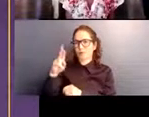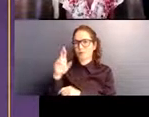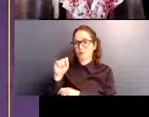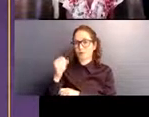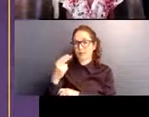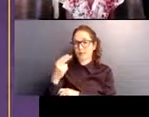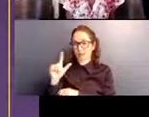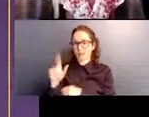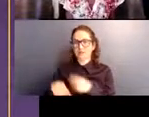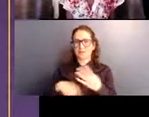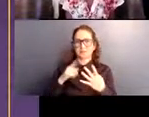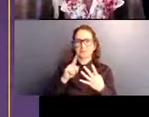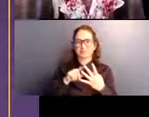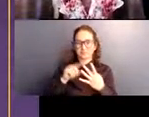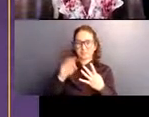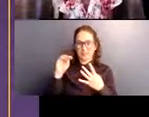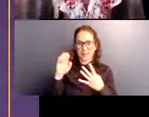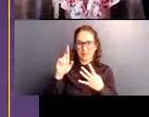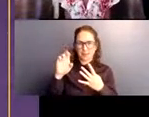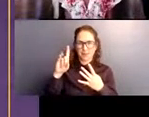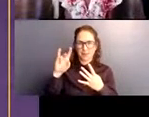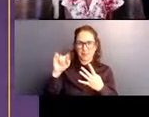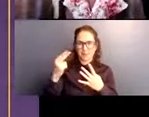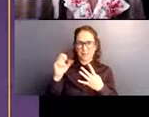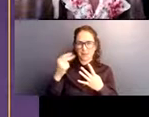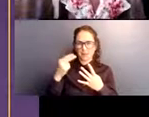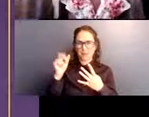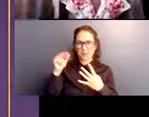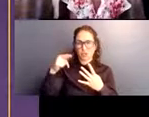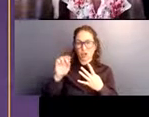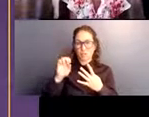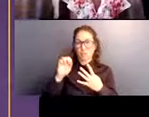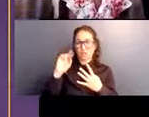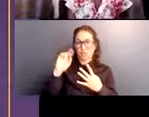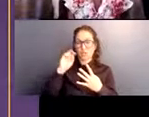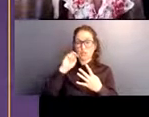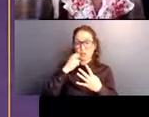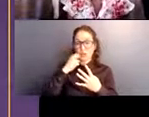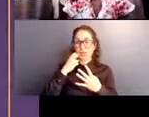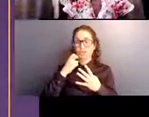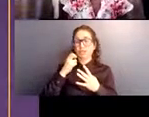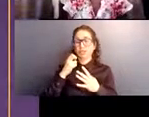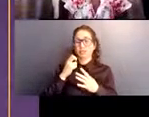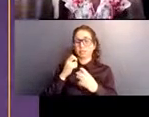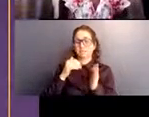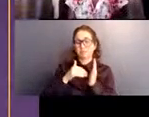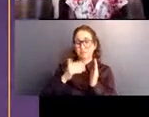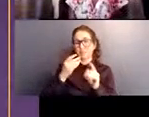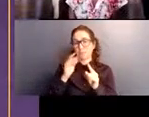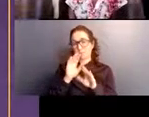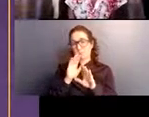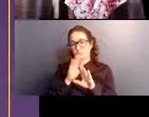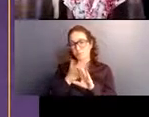We have Meredith Sharpe, a neurologic music therapist. Dr. Felicia